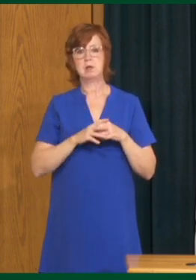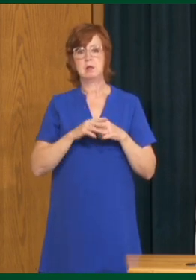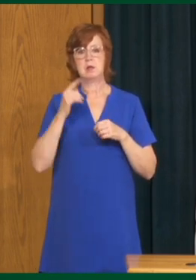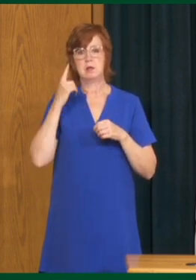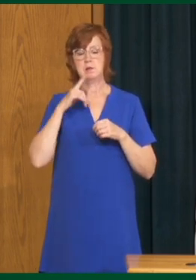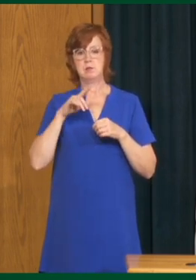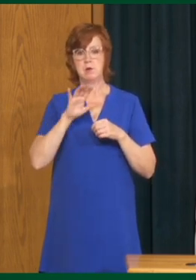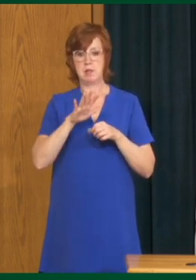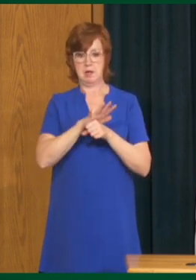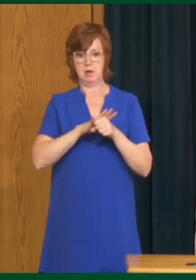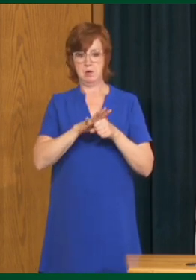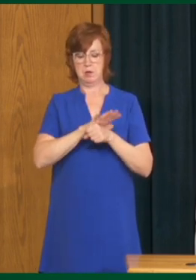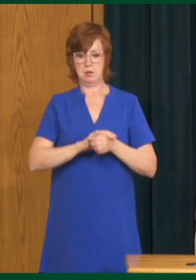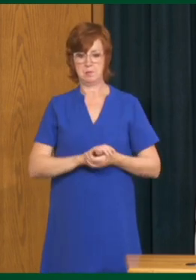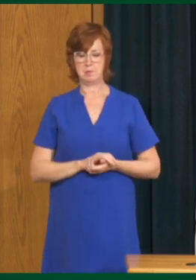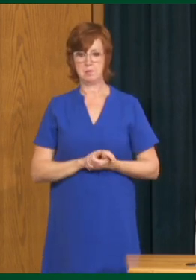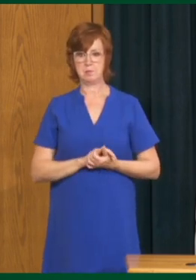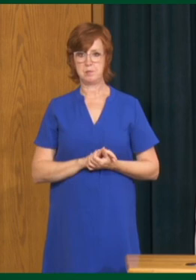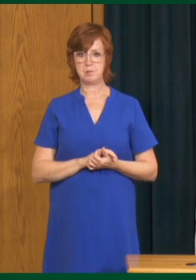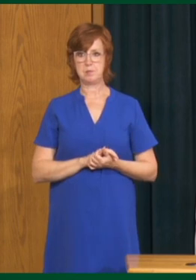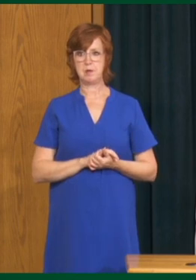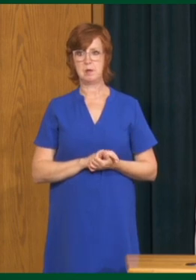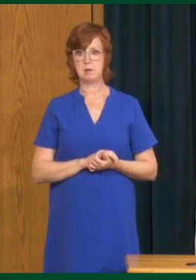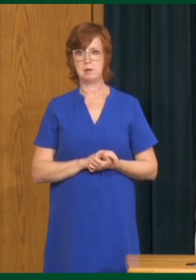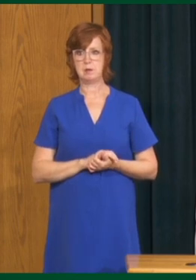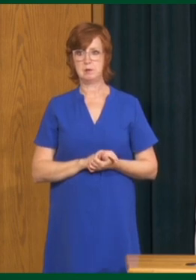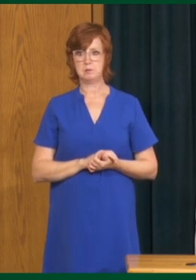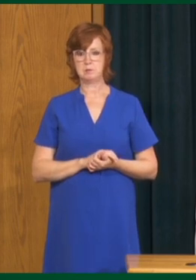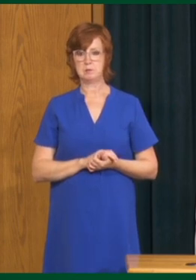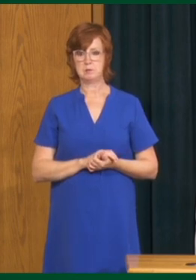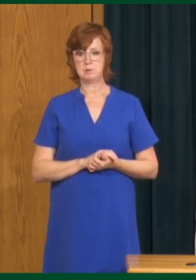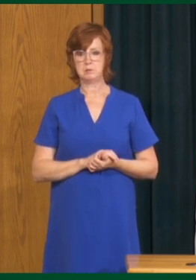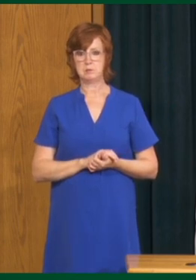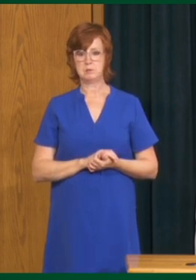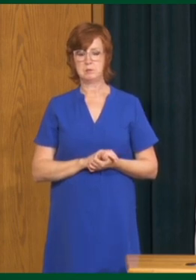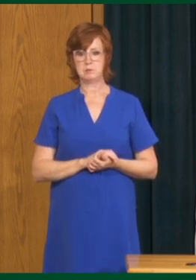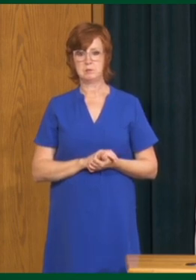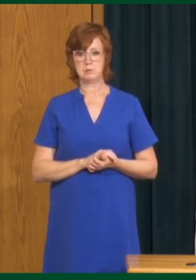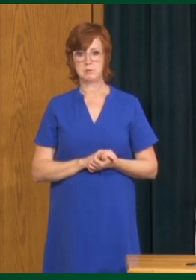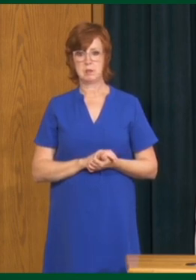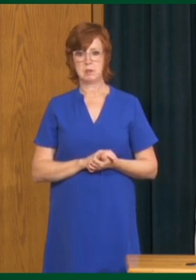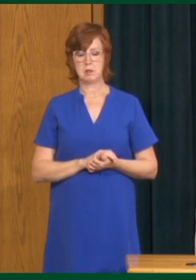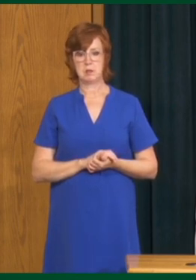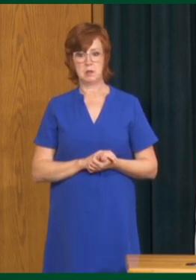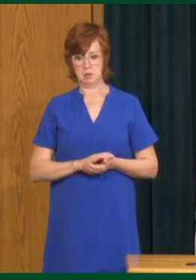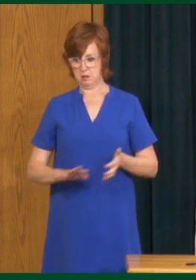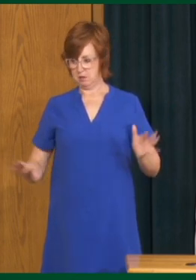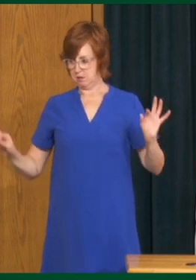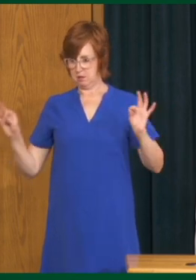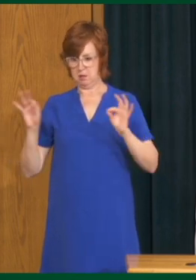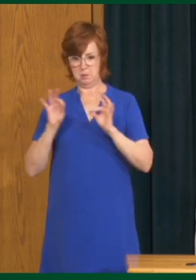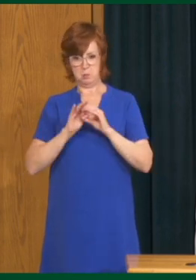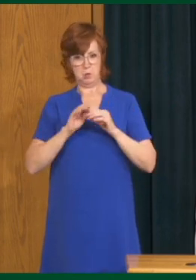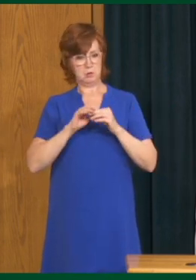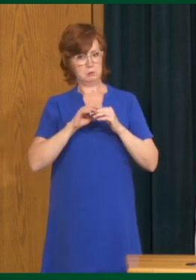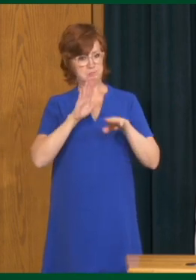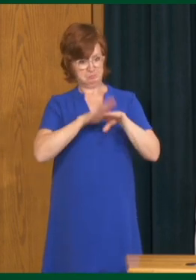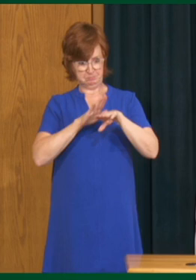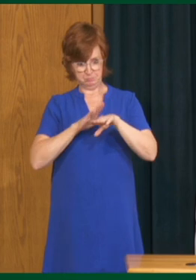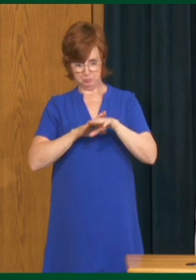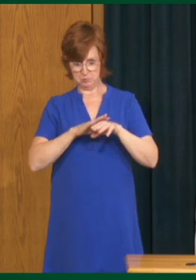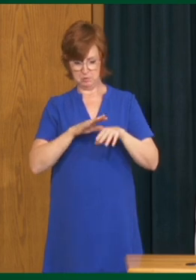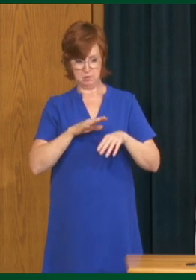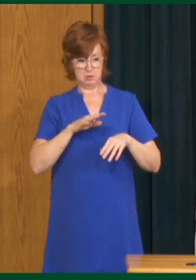area, just to highlight that we don't know where transmission is happening, but there may be some increased transmission, so just be aware of